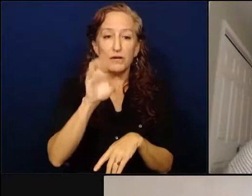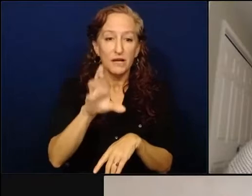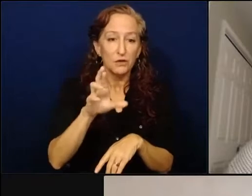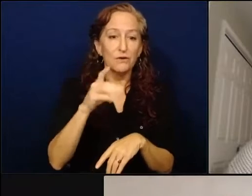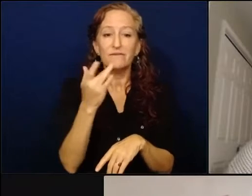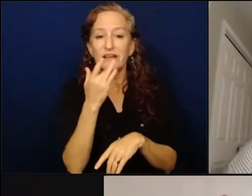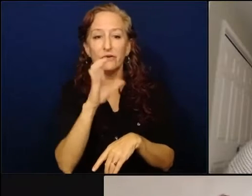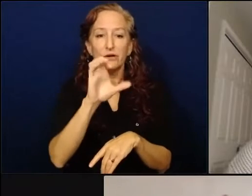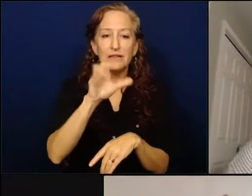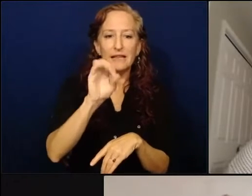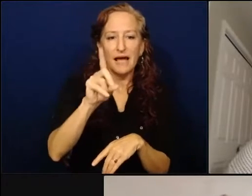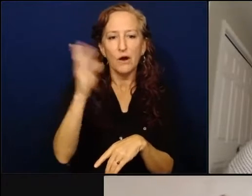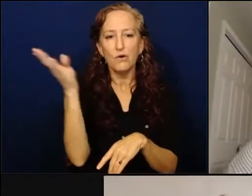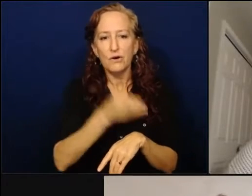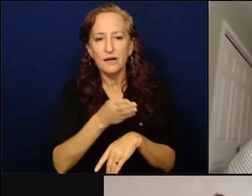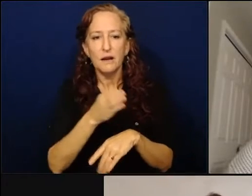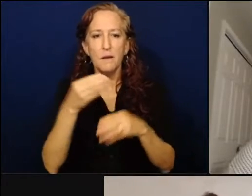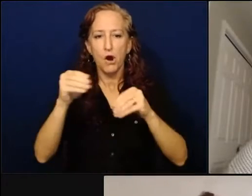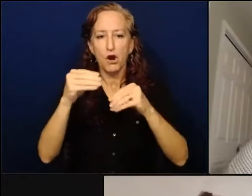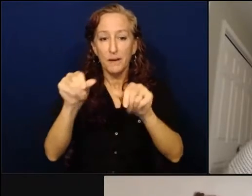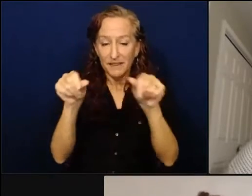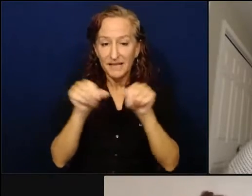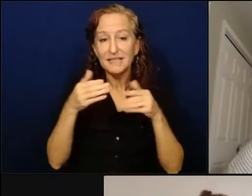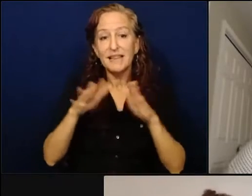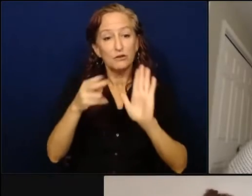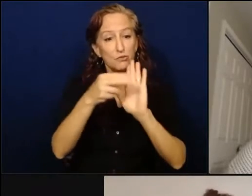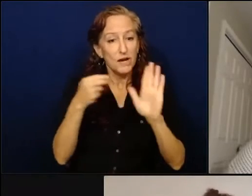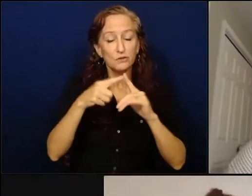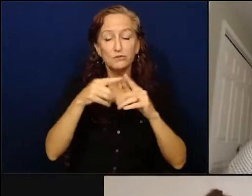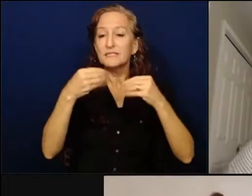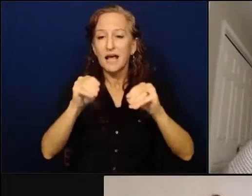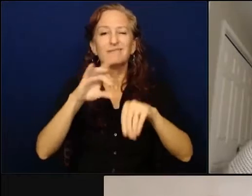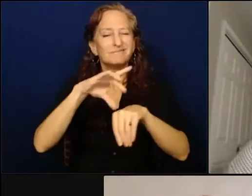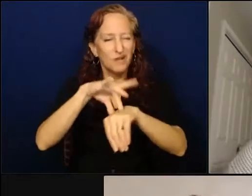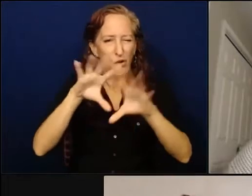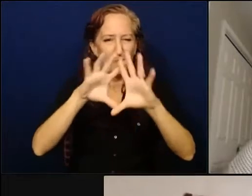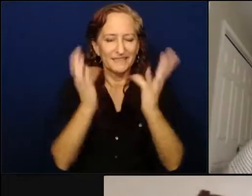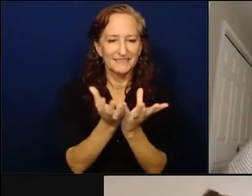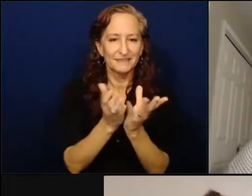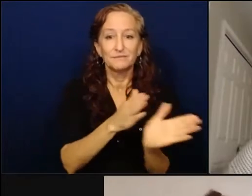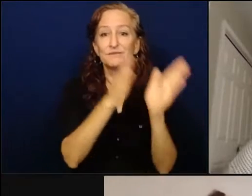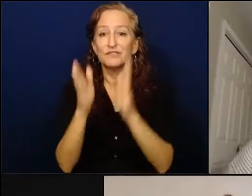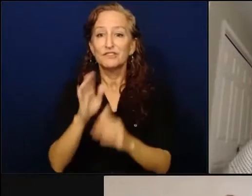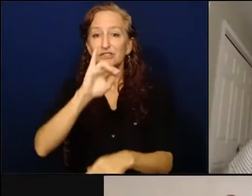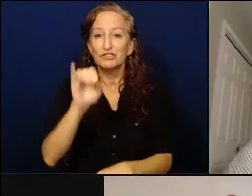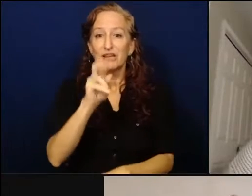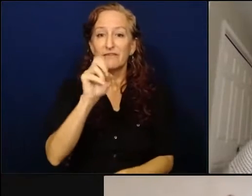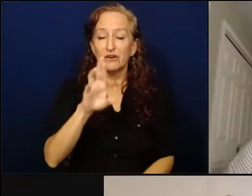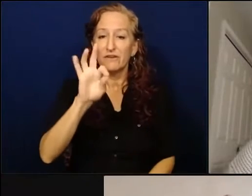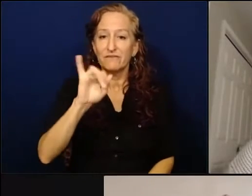Cloud SaaS-enabled marketplace, and that allows brands to sell to a global audience. Jennifer Fitzgerald